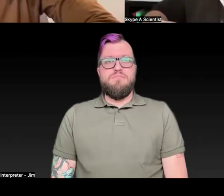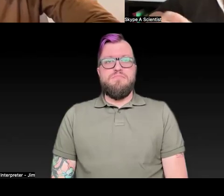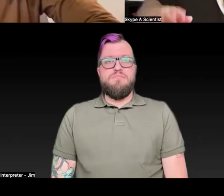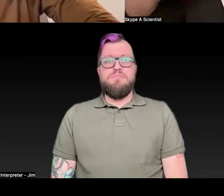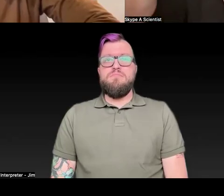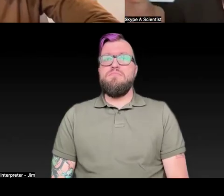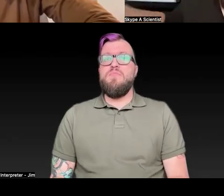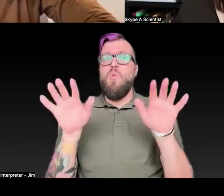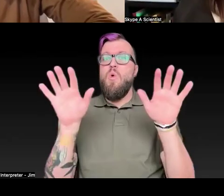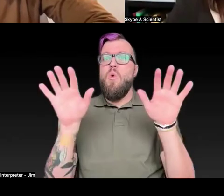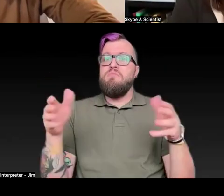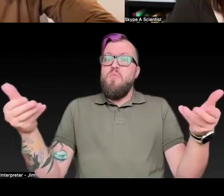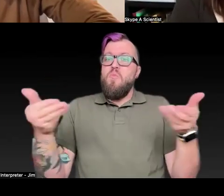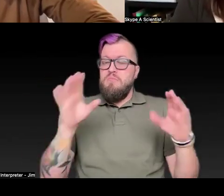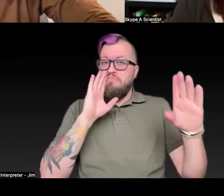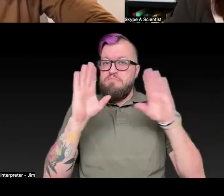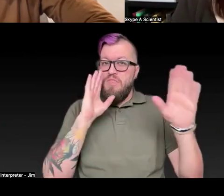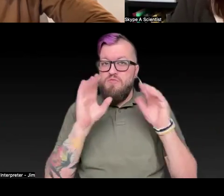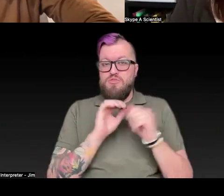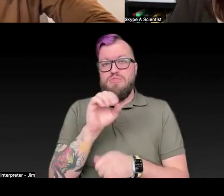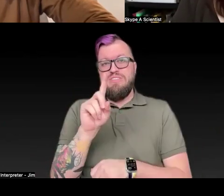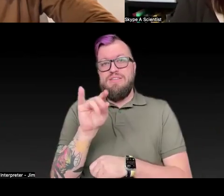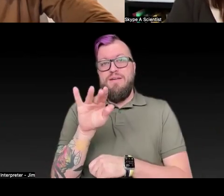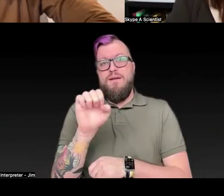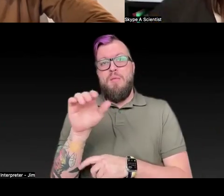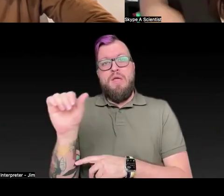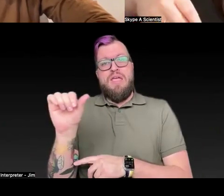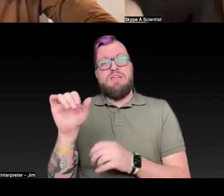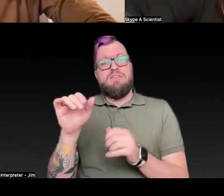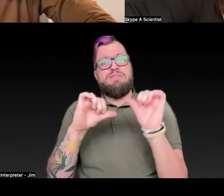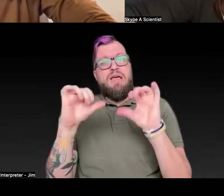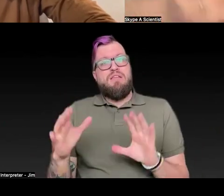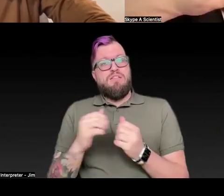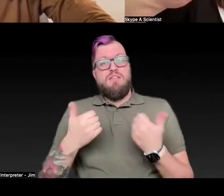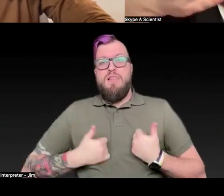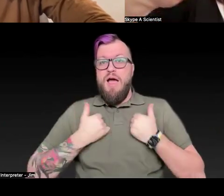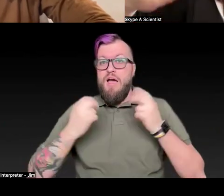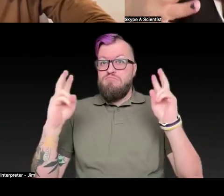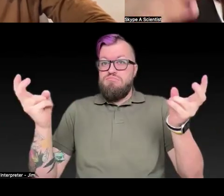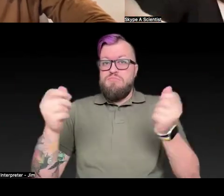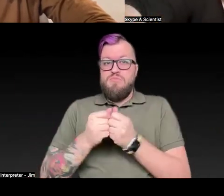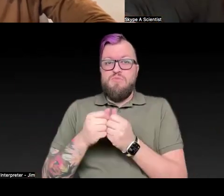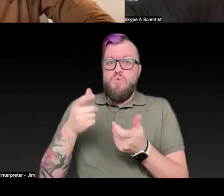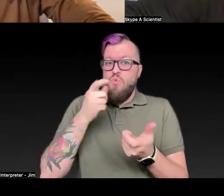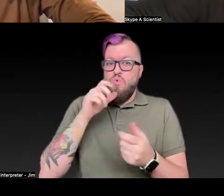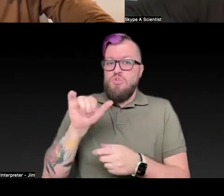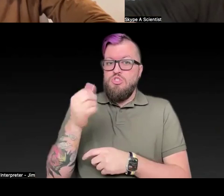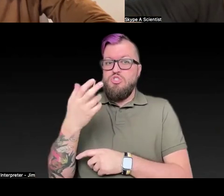Awesome. Hello, everybody. Welcome to Skype a Scientist Live. Today, we are joined by John Wyatt